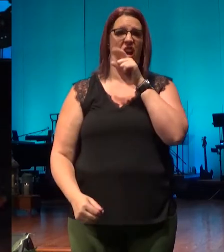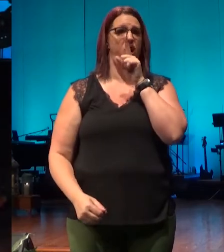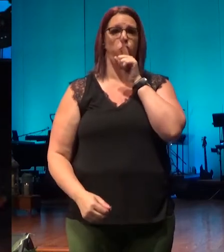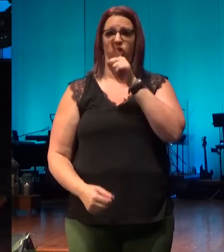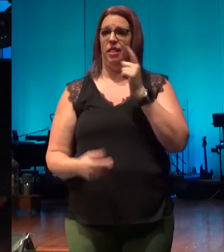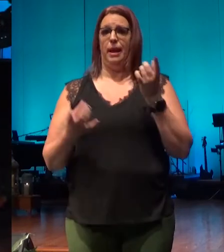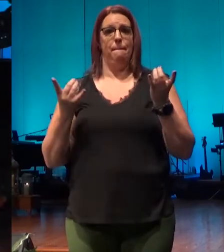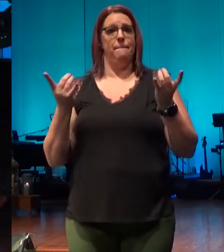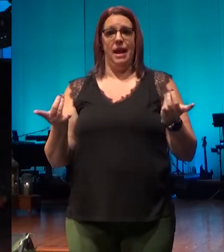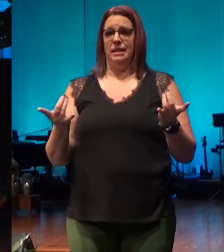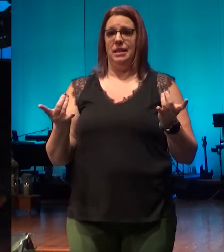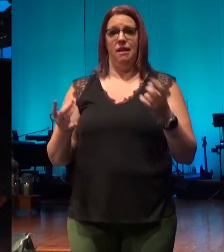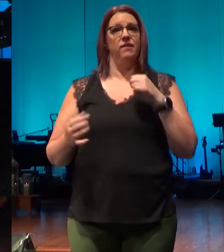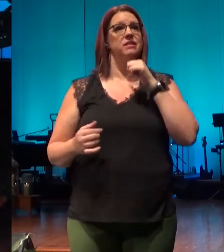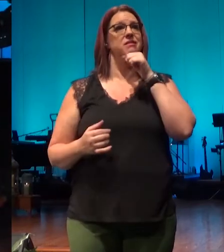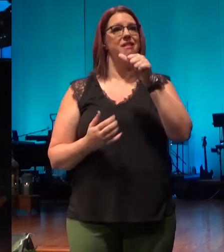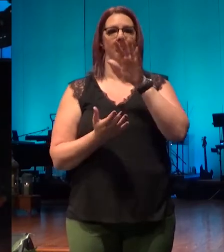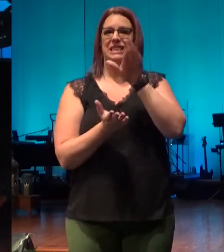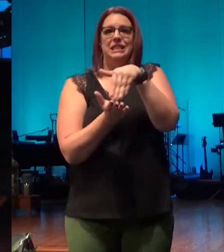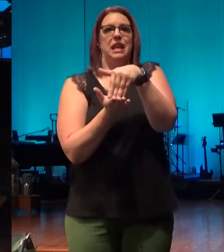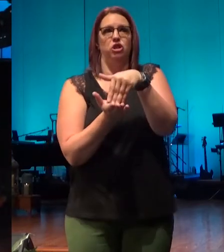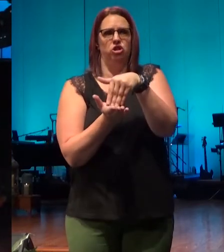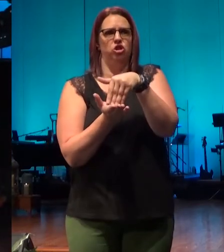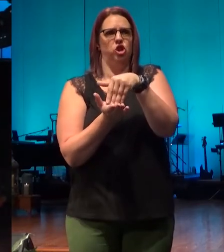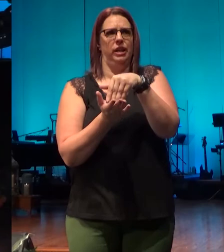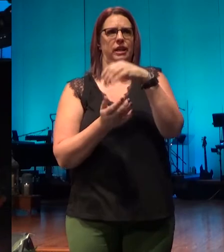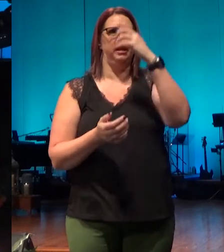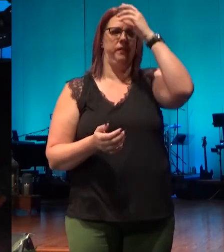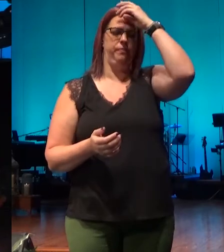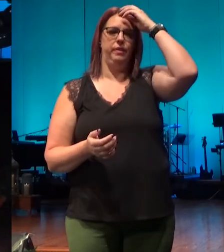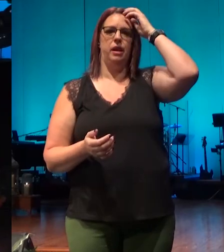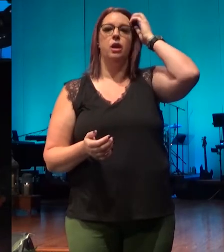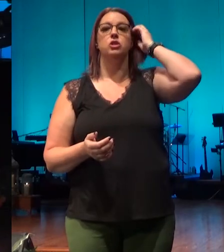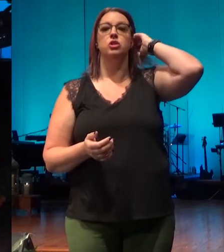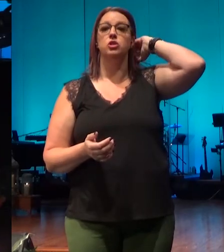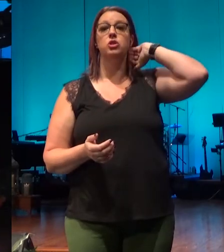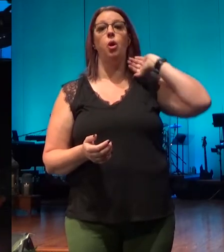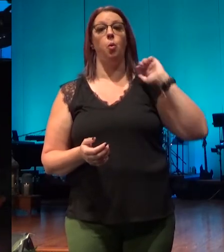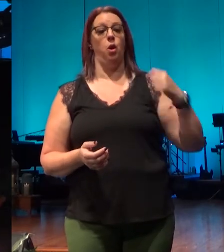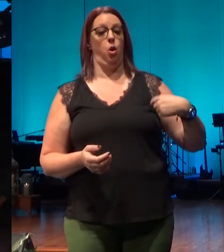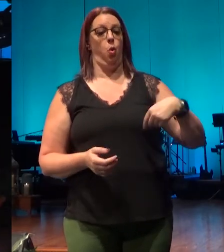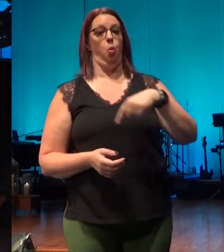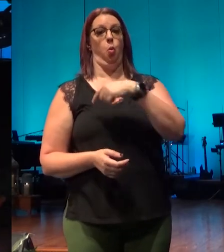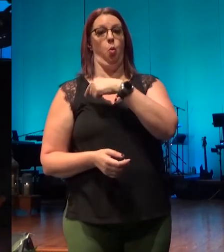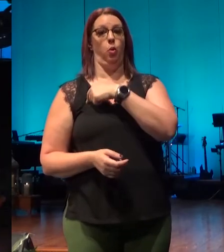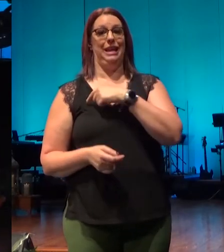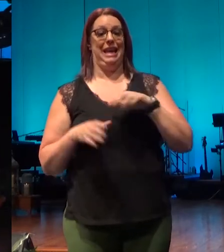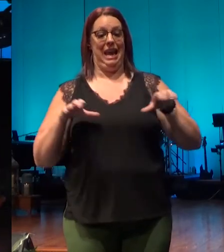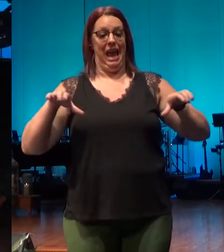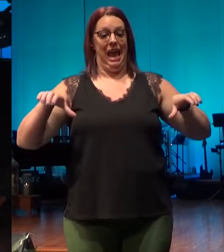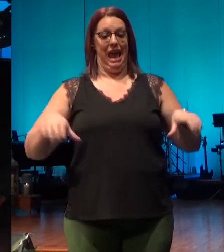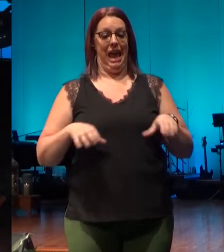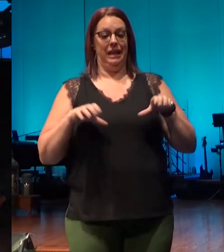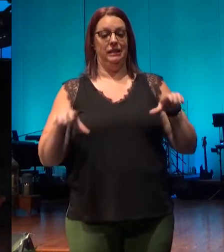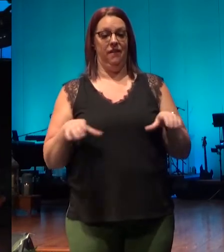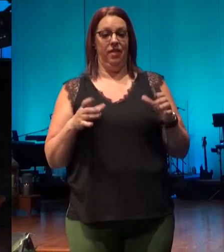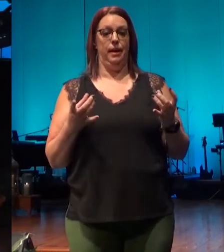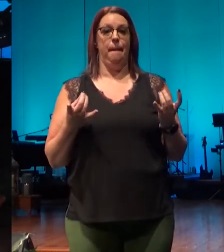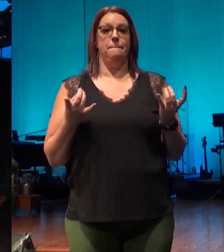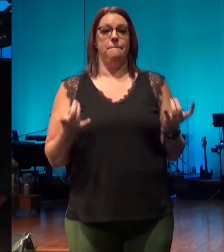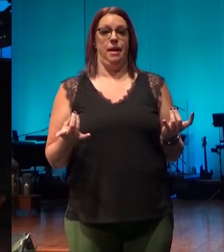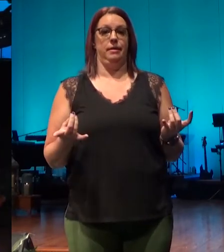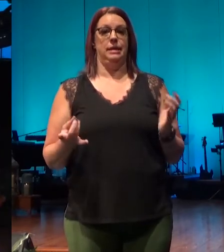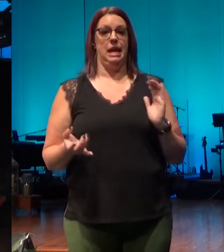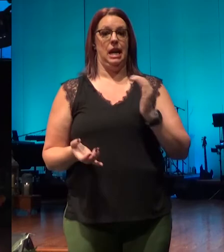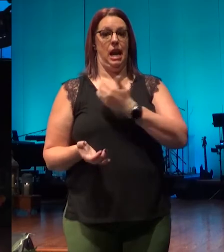It's not very centering. And so we must, just as we actively meditate in our lives and